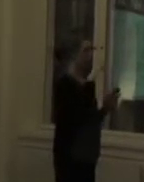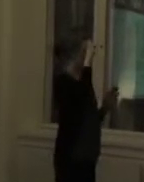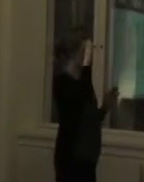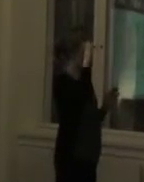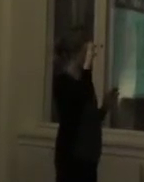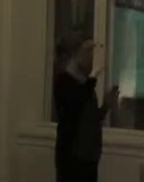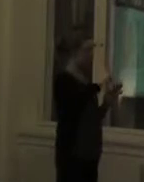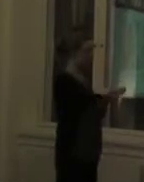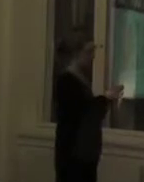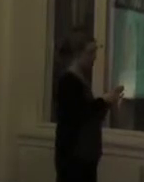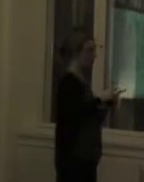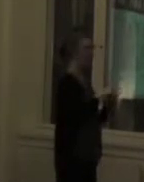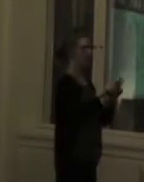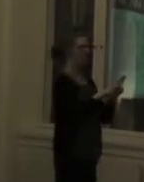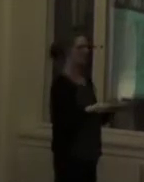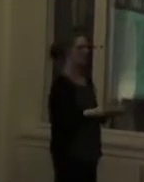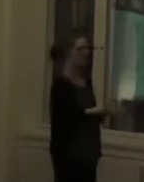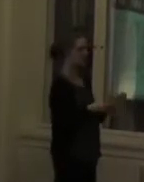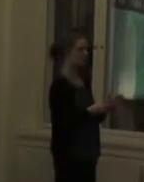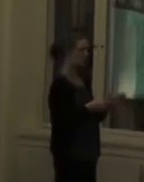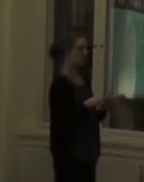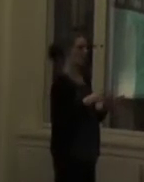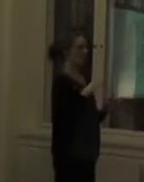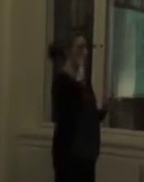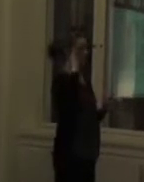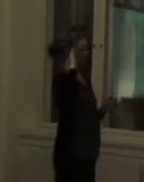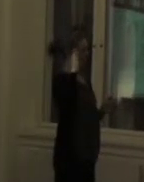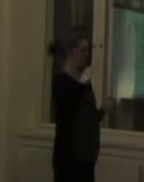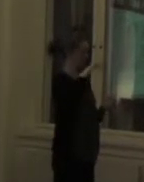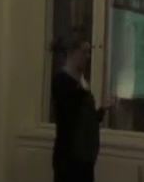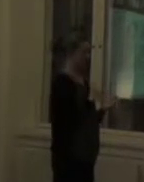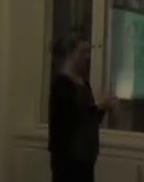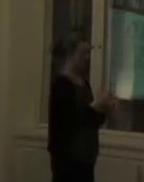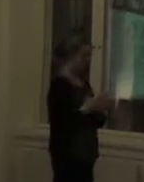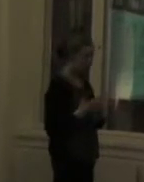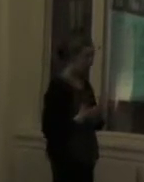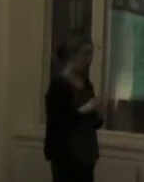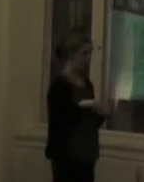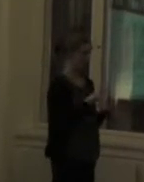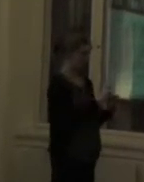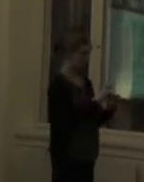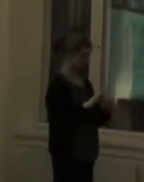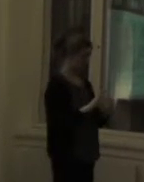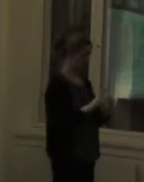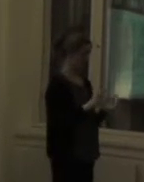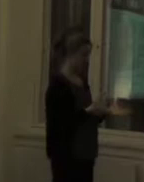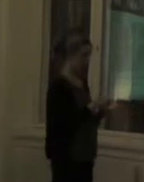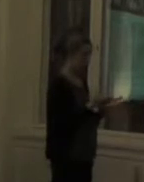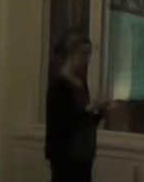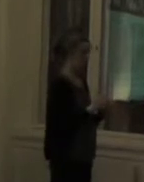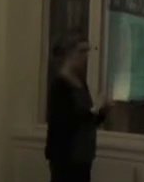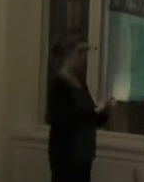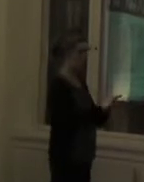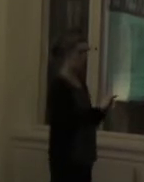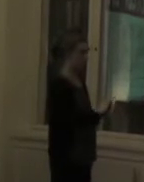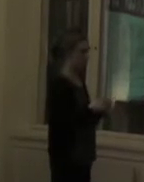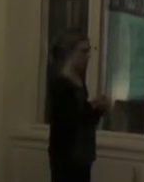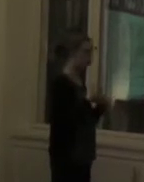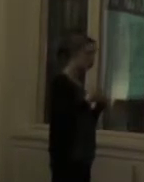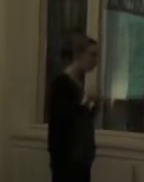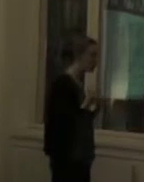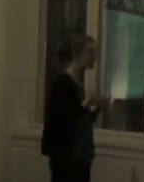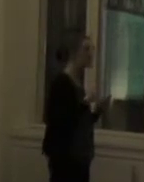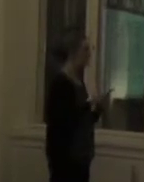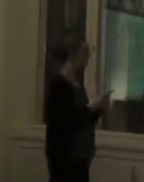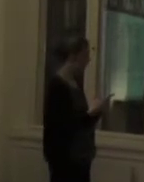system, but also the international human rights law. And also about the society, health, all information